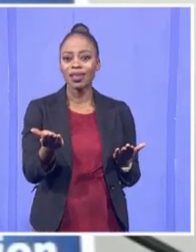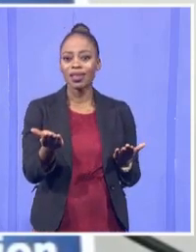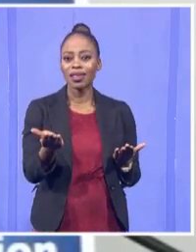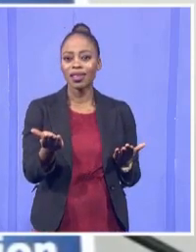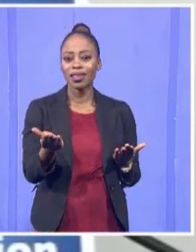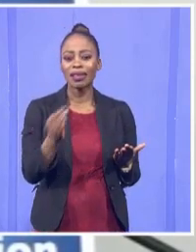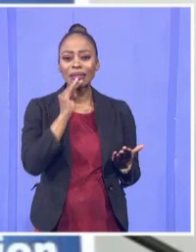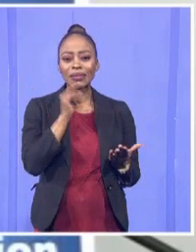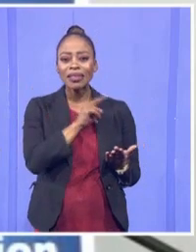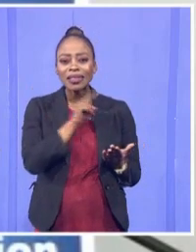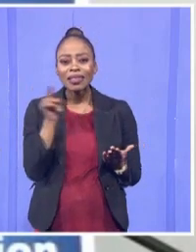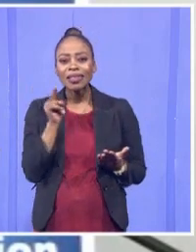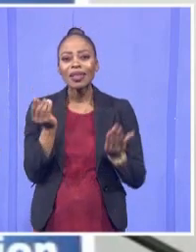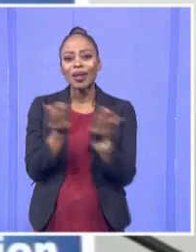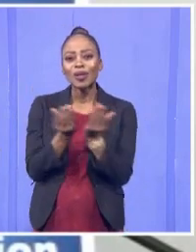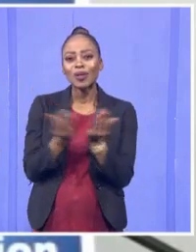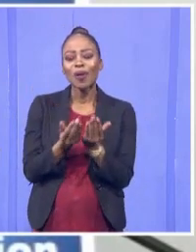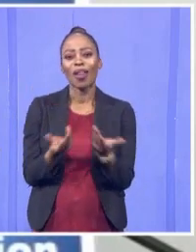these are the schools that,